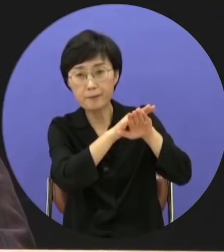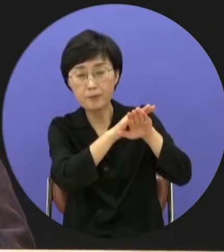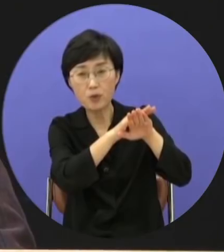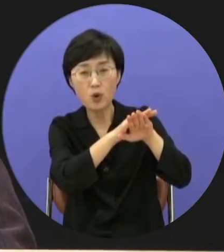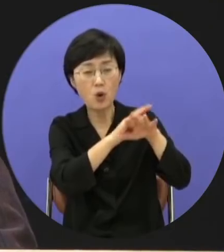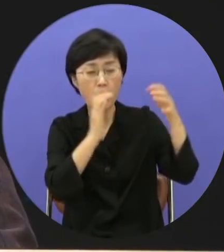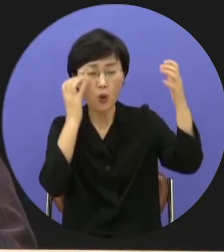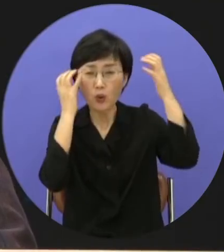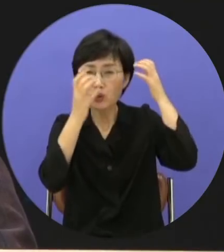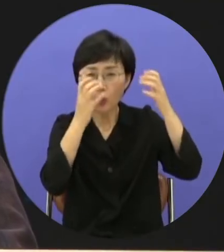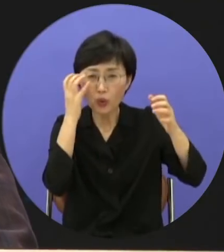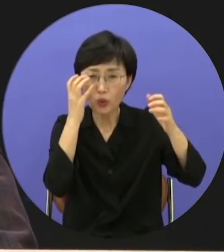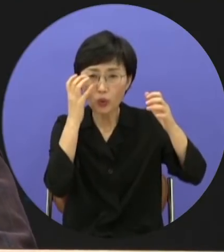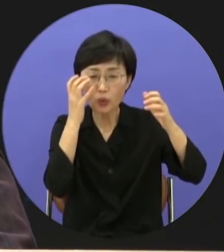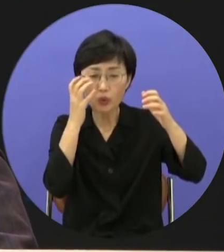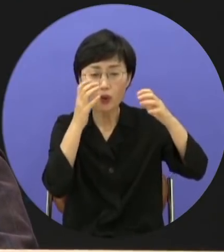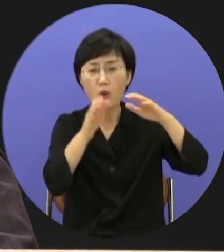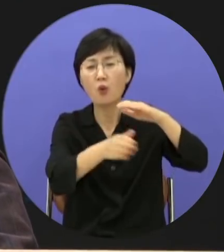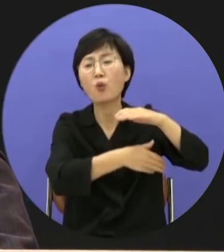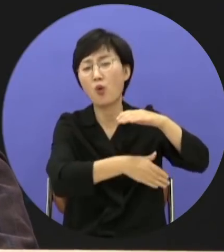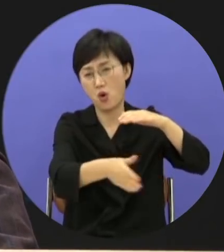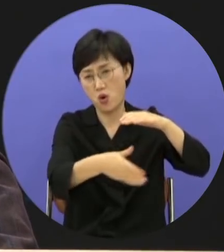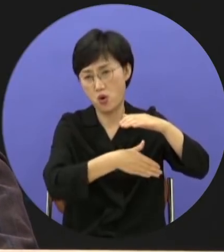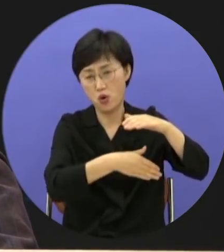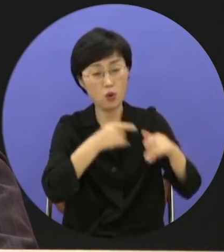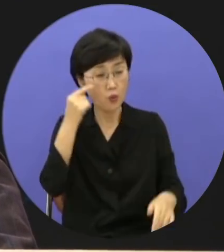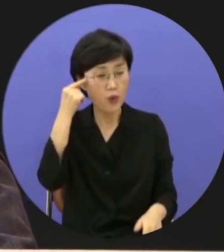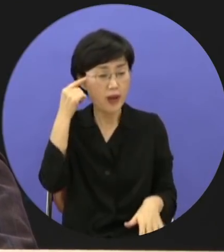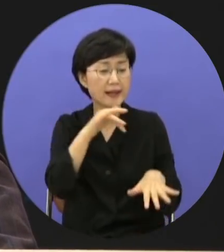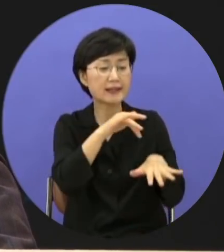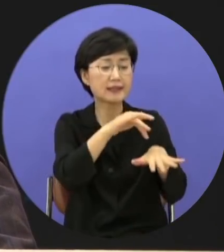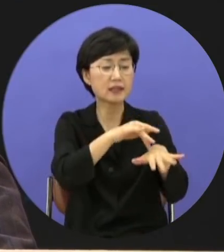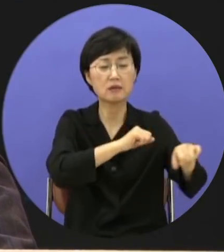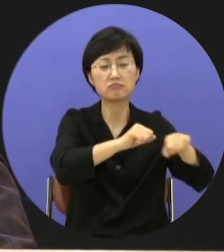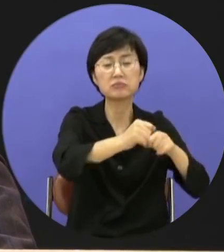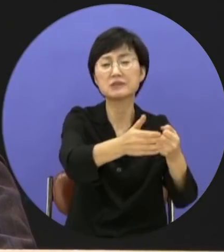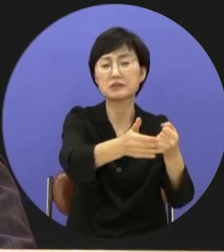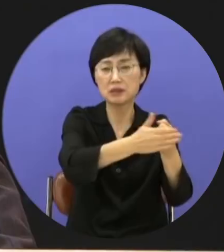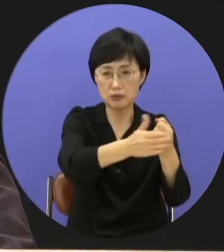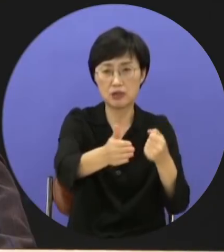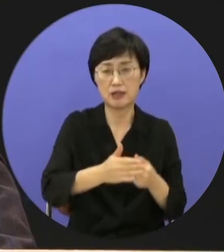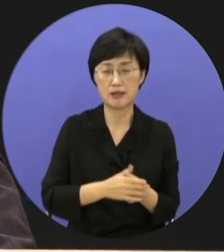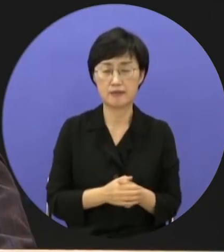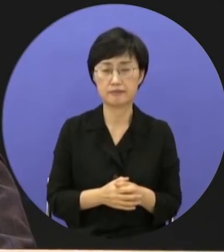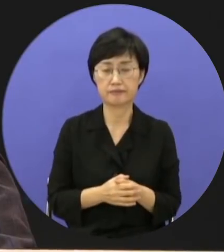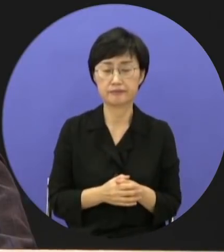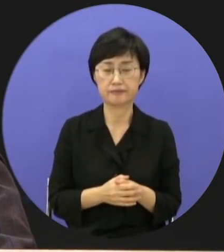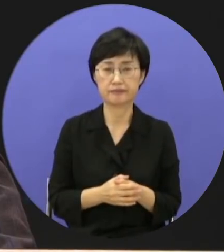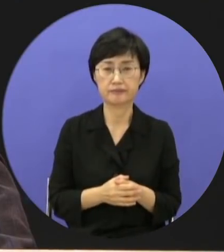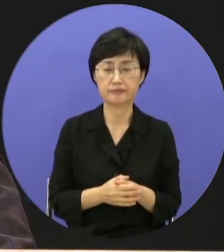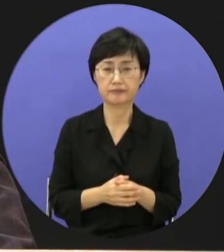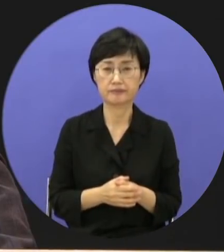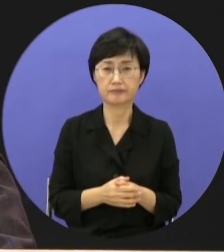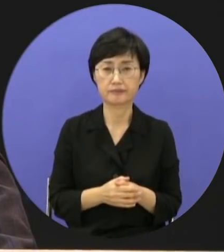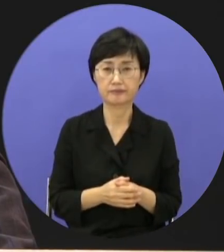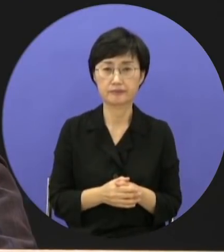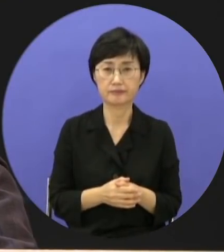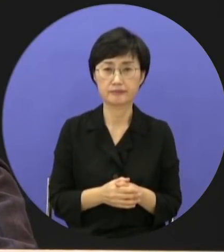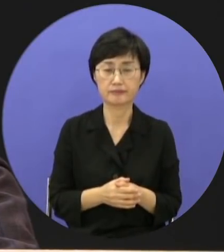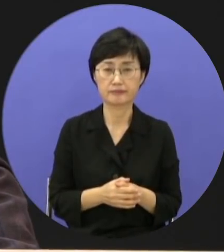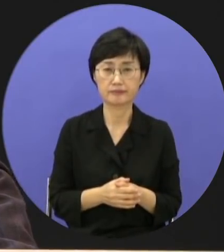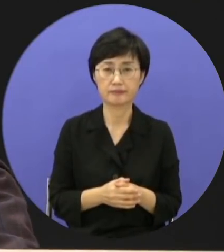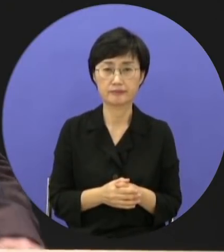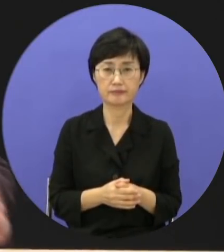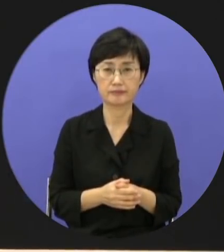already records that prior to even the emergence of humankind, there was darkness and formlessness and emptiness in the world. There was great corruption already.